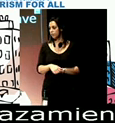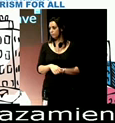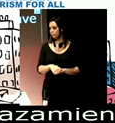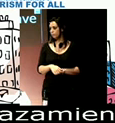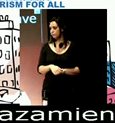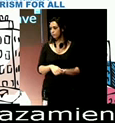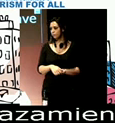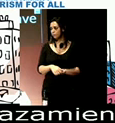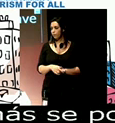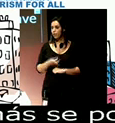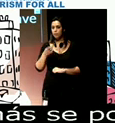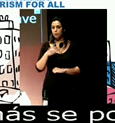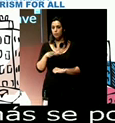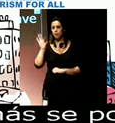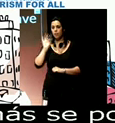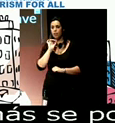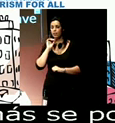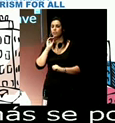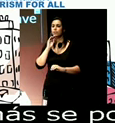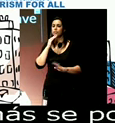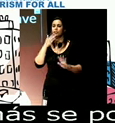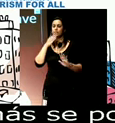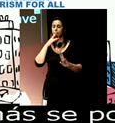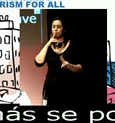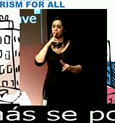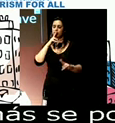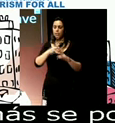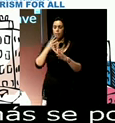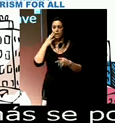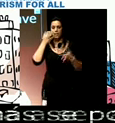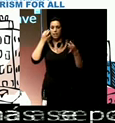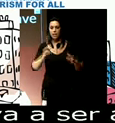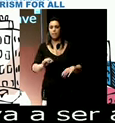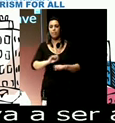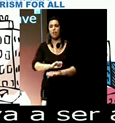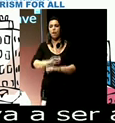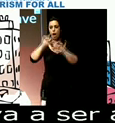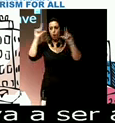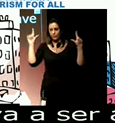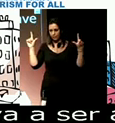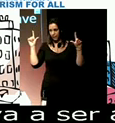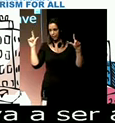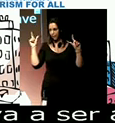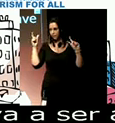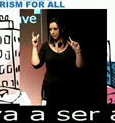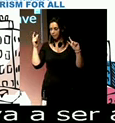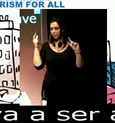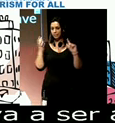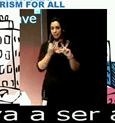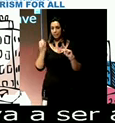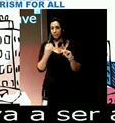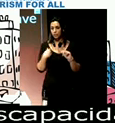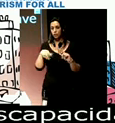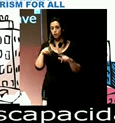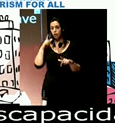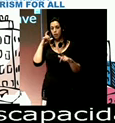mobility, or intellectual one. We will include the big